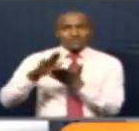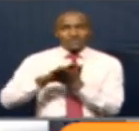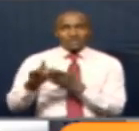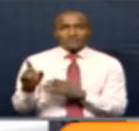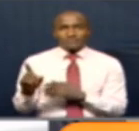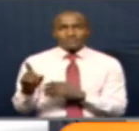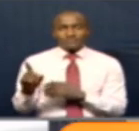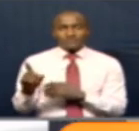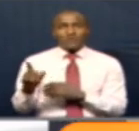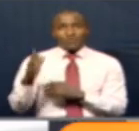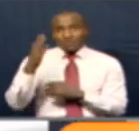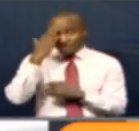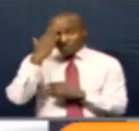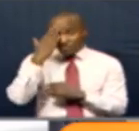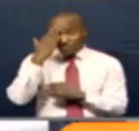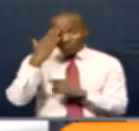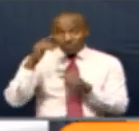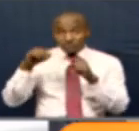now know today